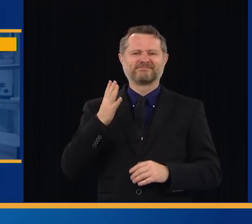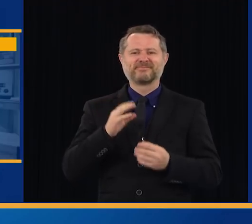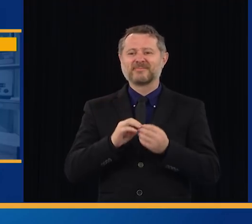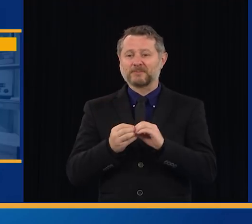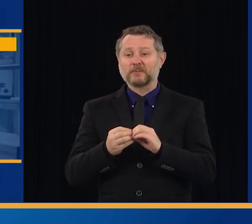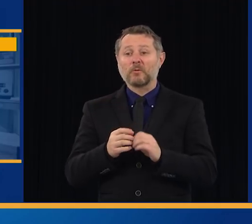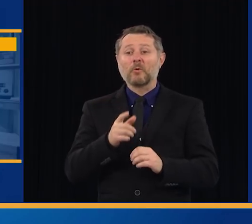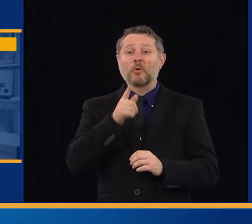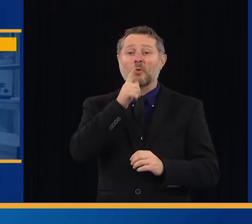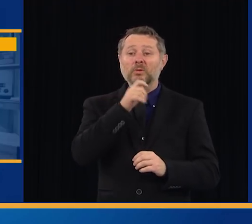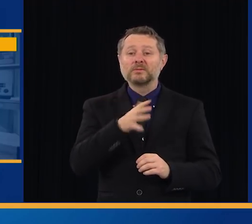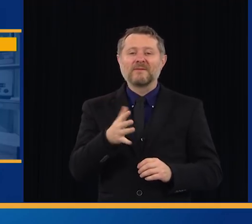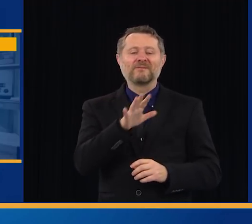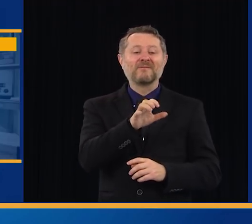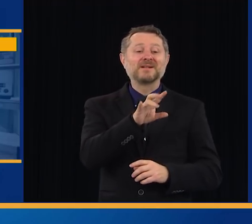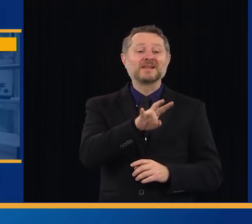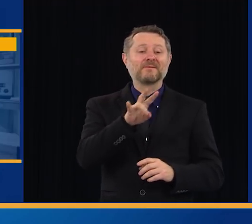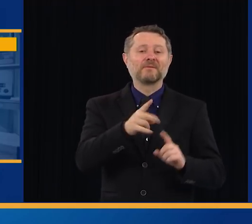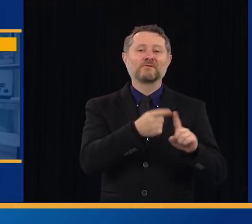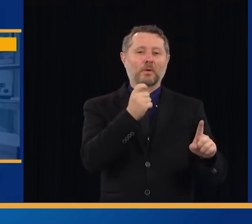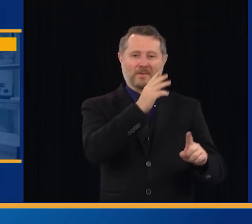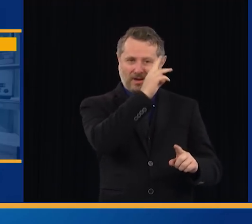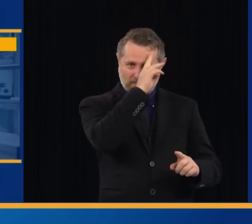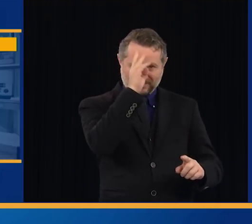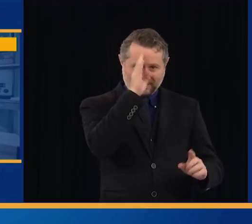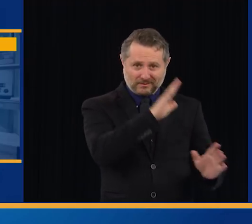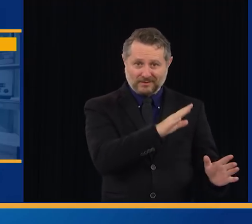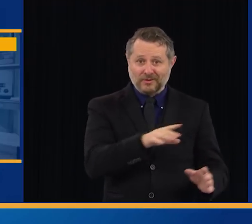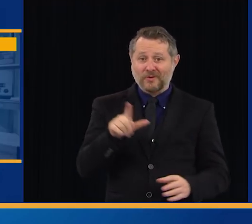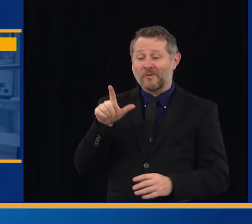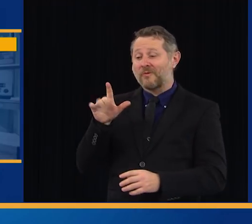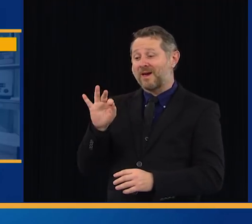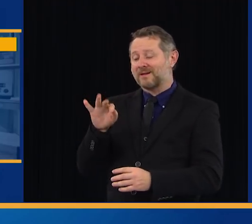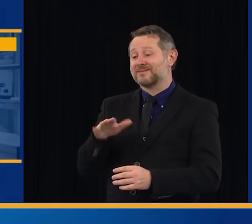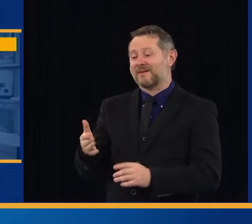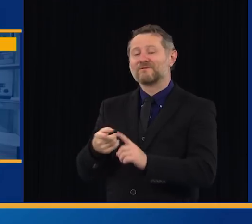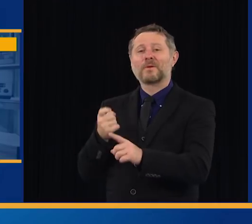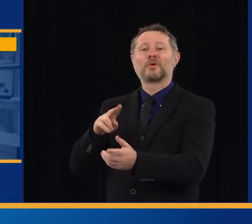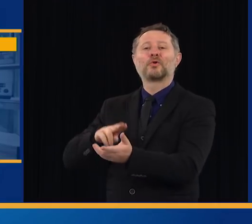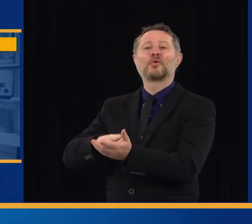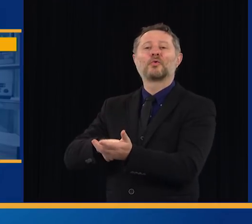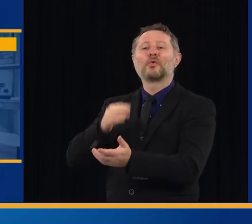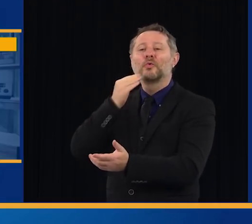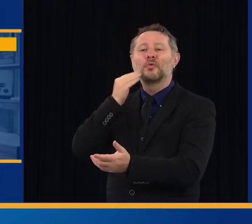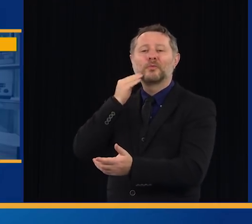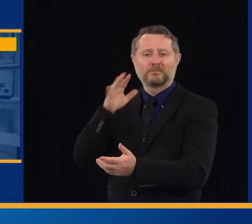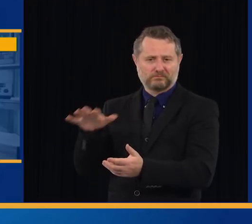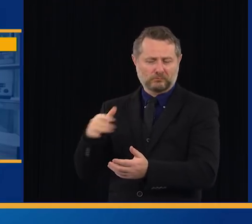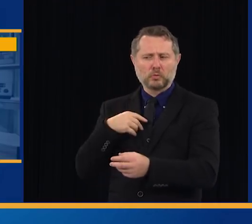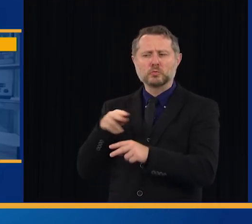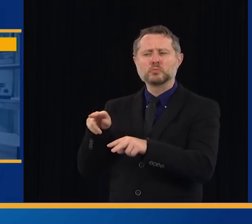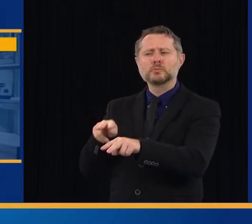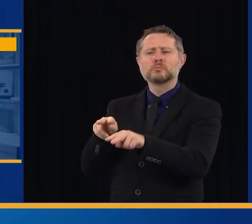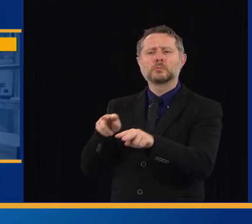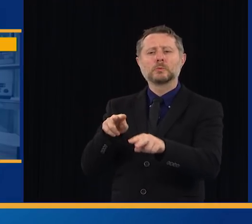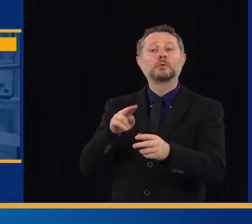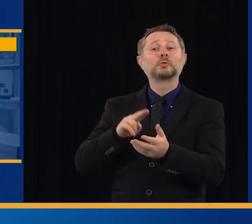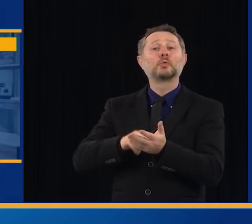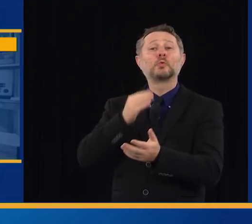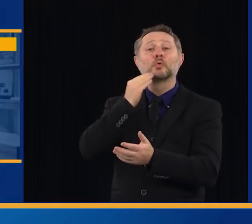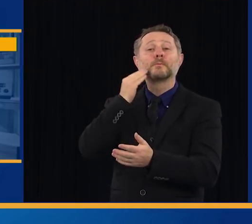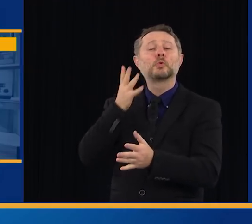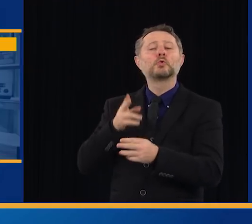577 in hospitals, 29 in nursing homes. We've been watching the nursing homes because nursing homes in many ways are ground zero for